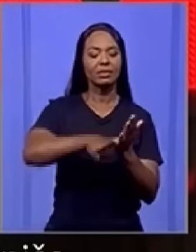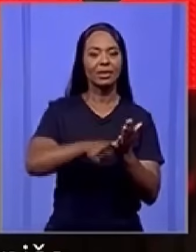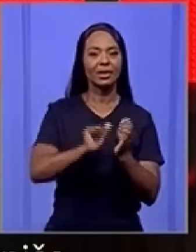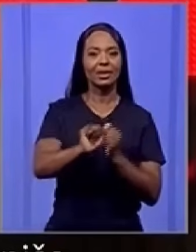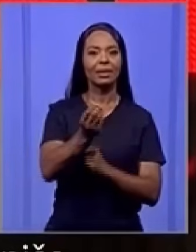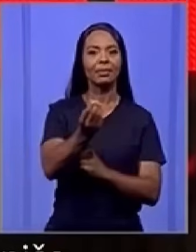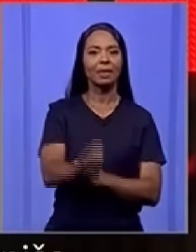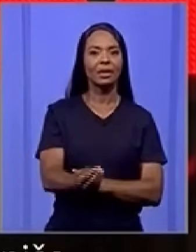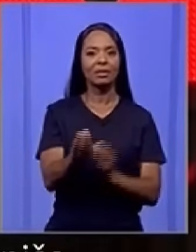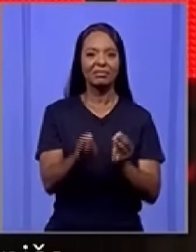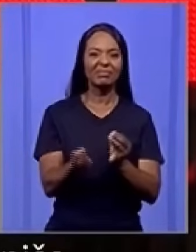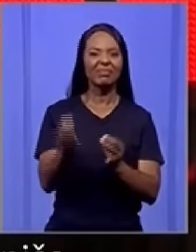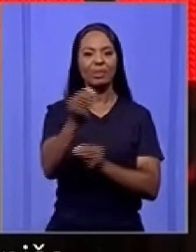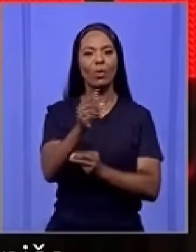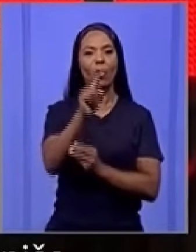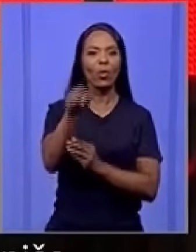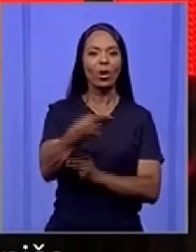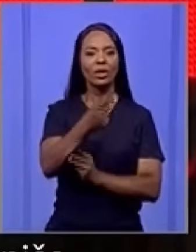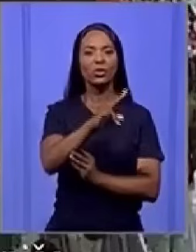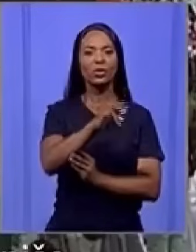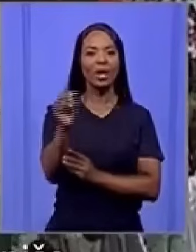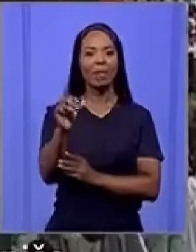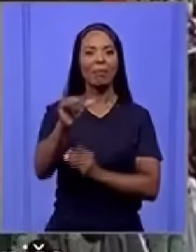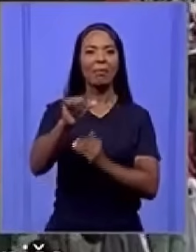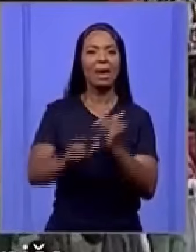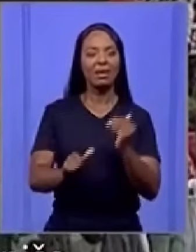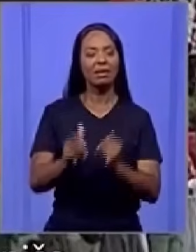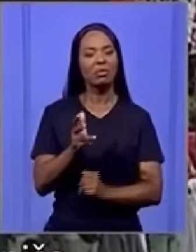to 1,200 per month.